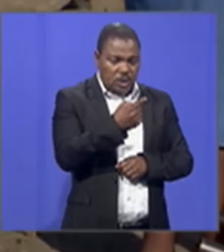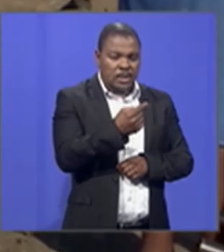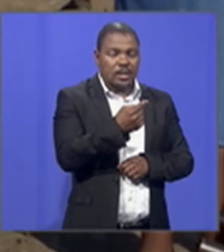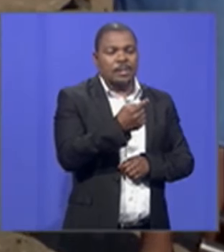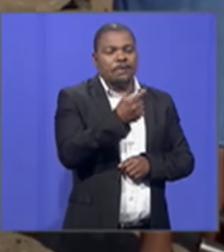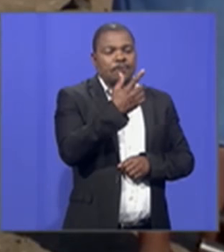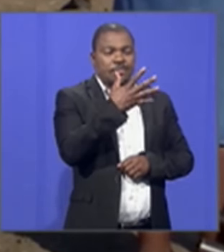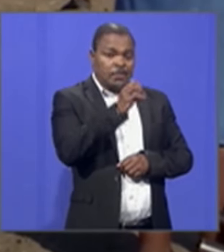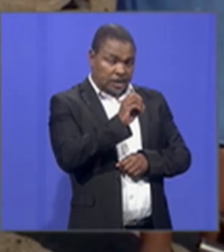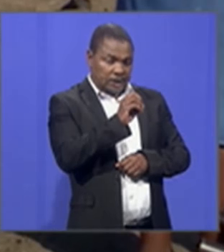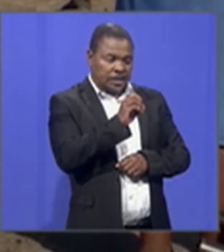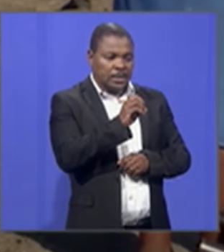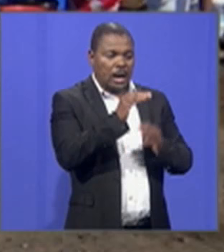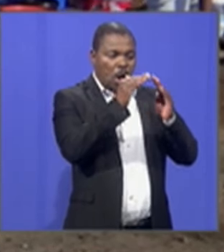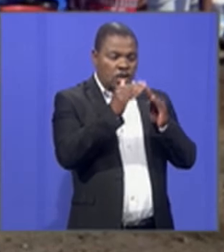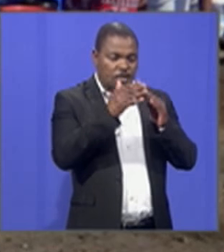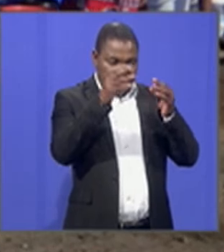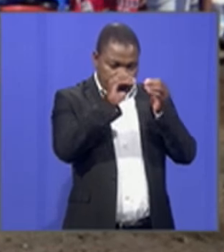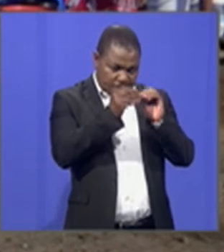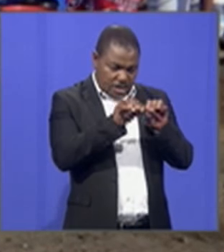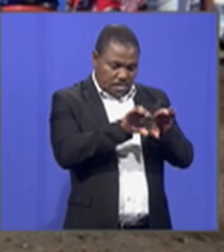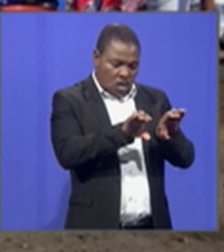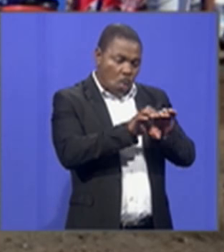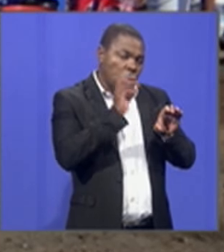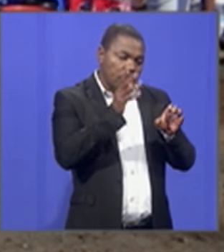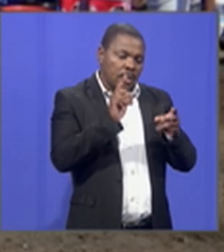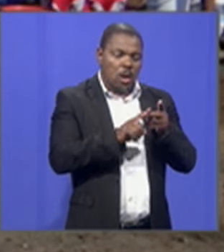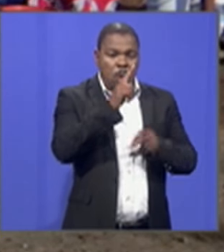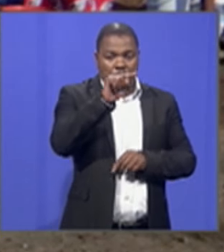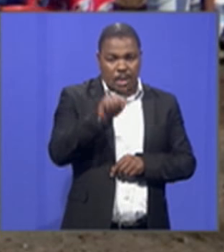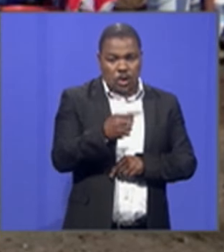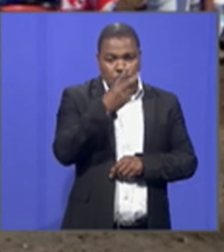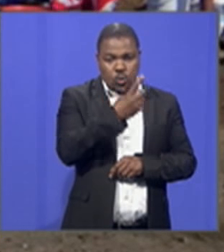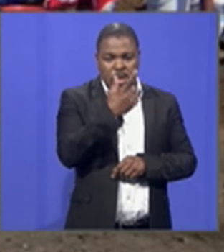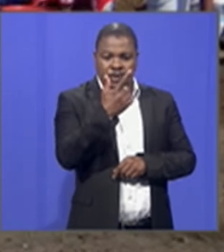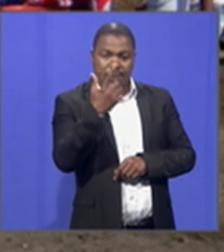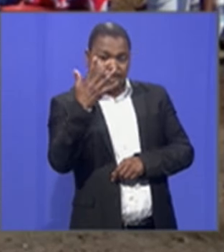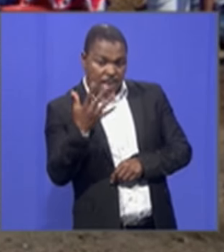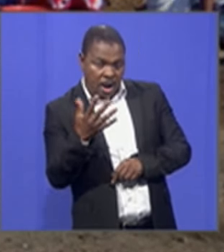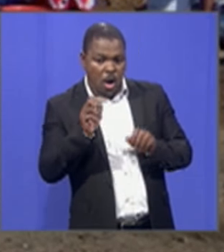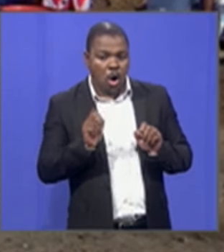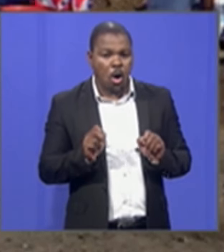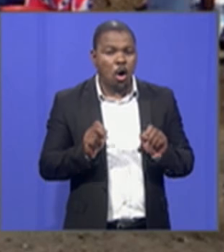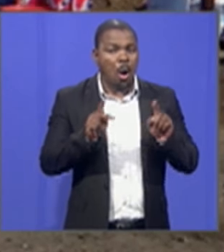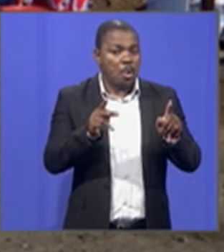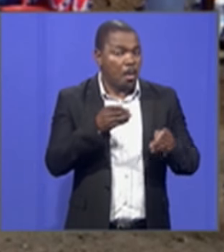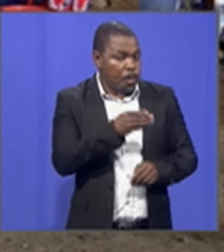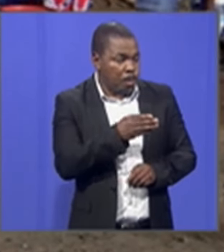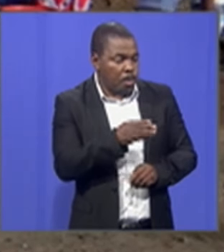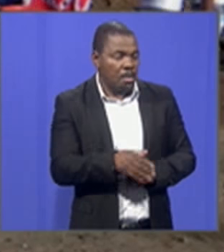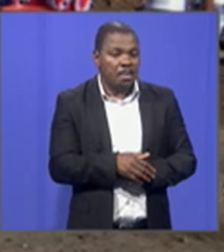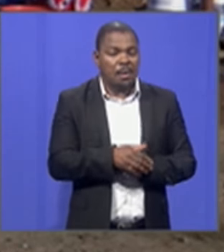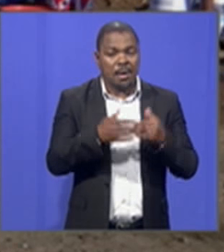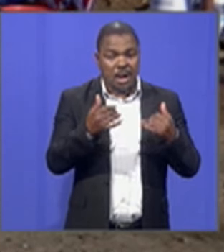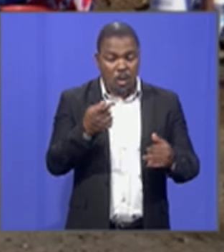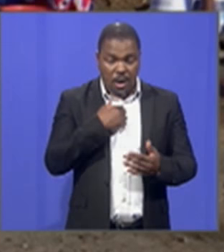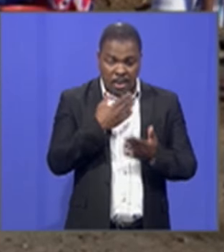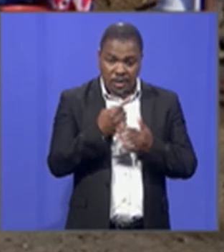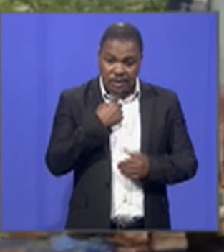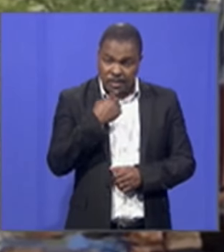34,750 le ebile go be le work opportunities tša go lekana 1,275 bone bjale nka bja gape